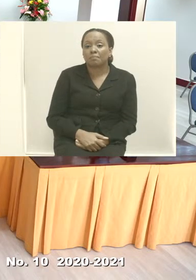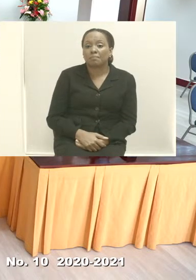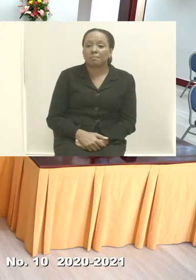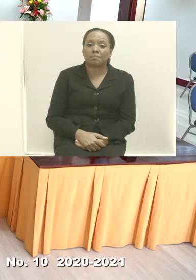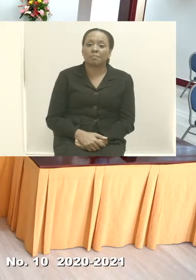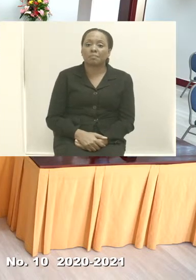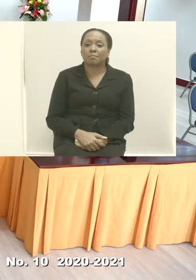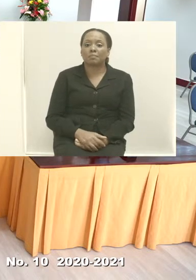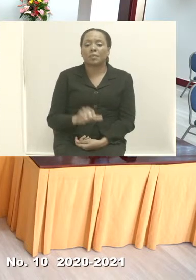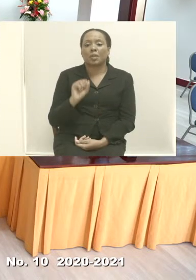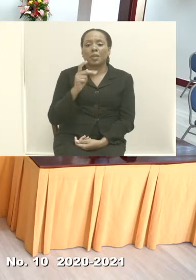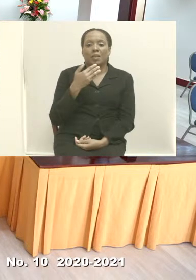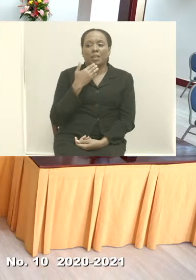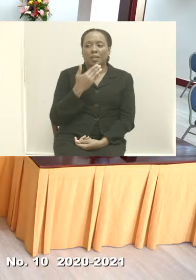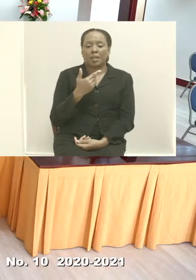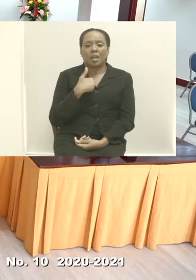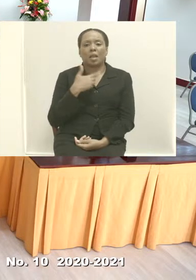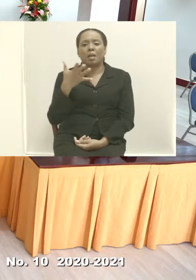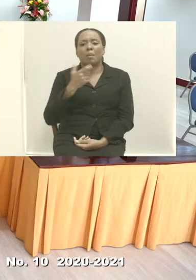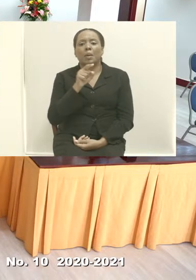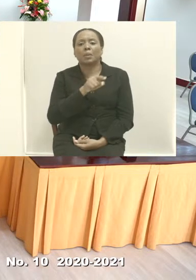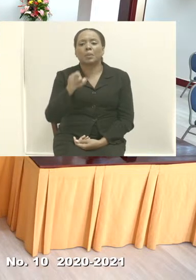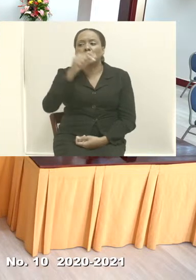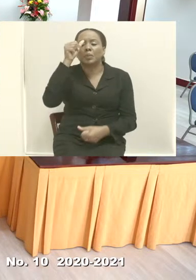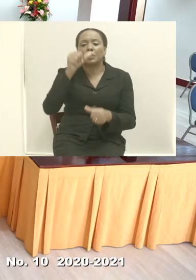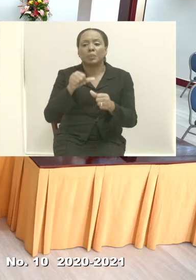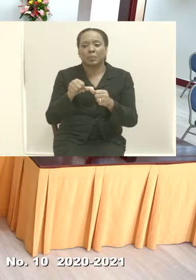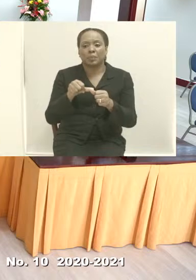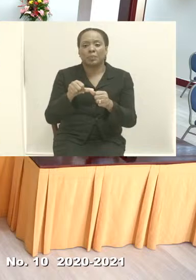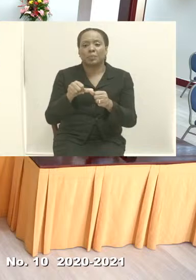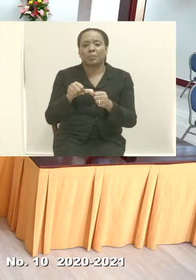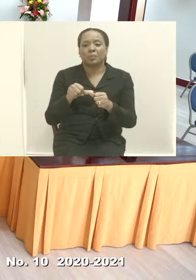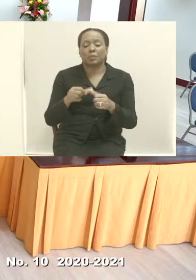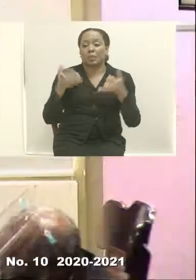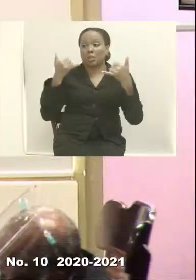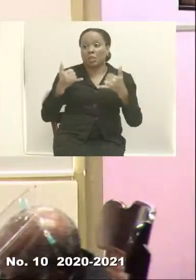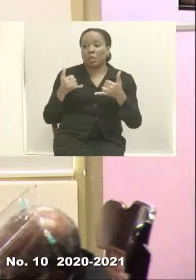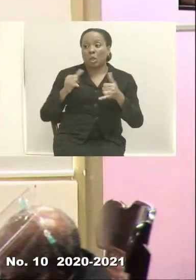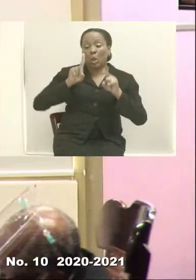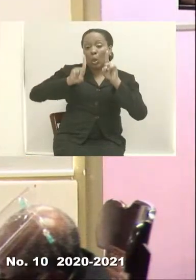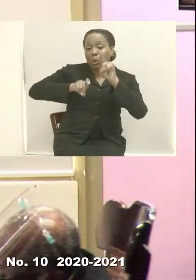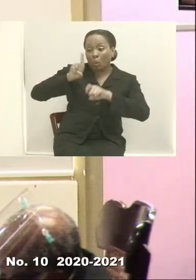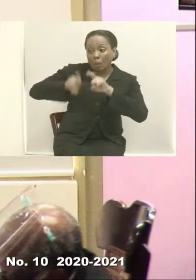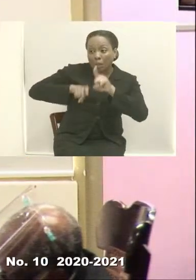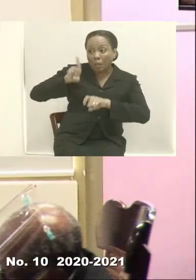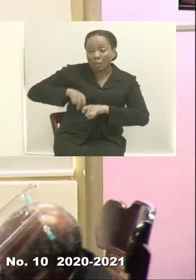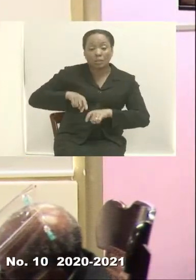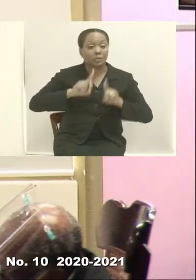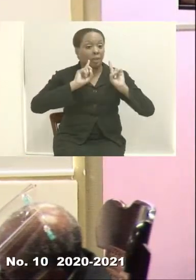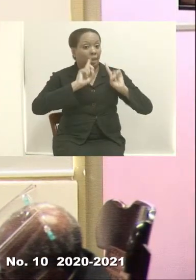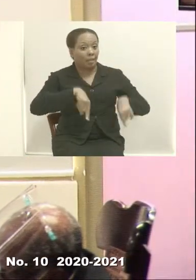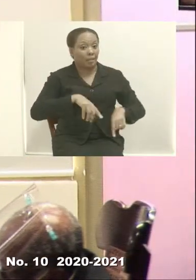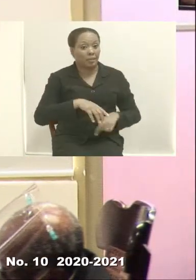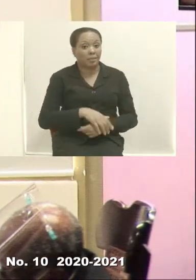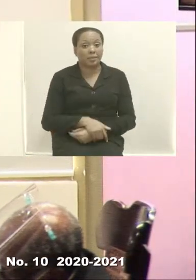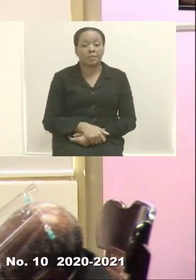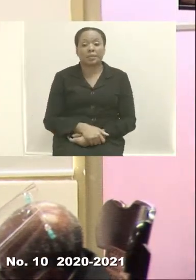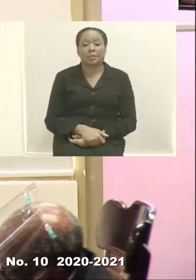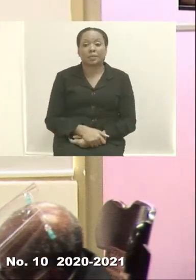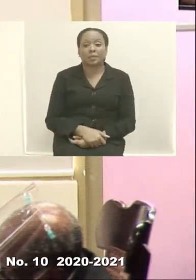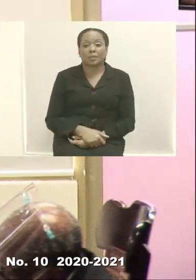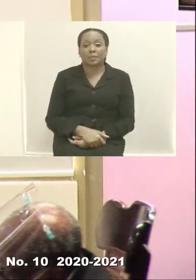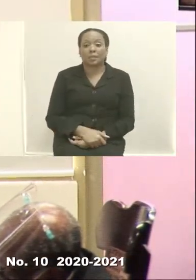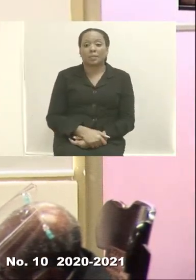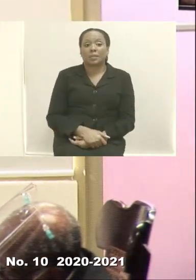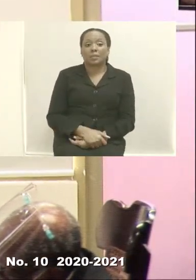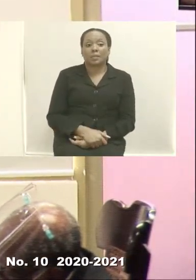Thank you. Just want to remind the House, we are now at the question session, that ministers should not exceed 3 minutes